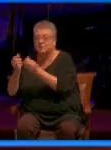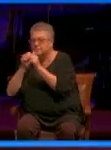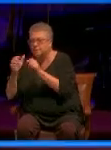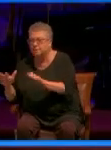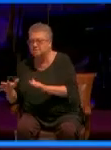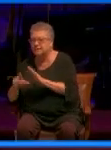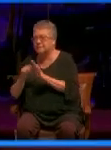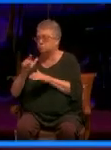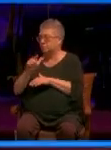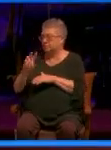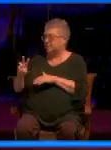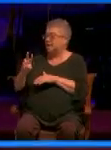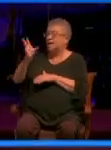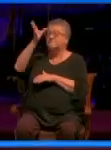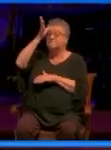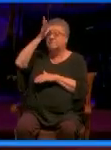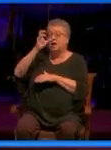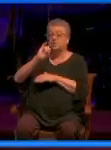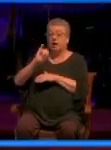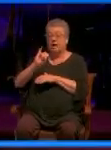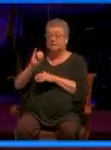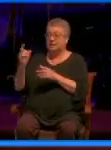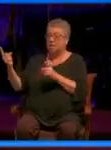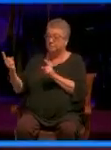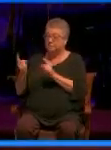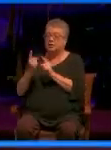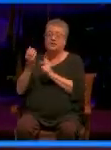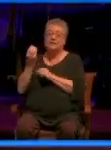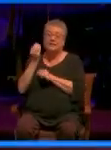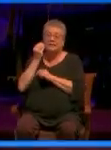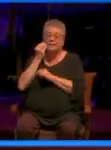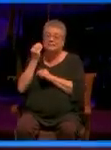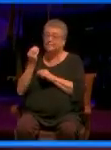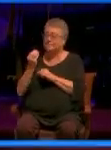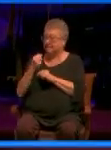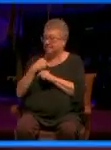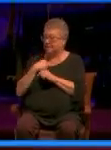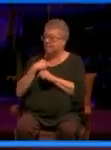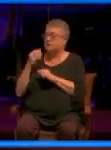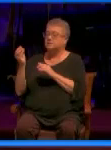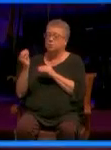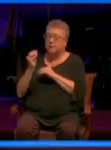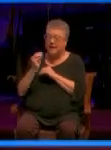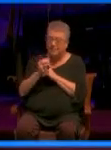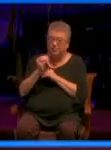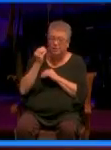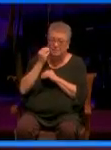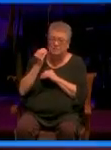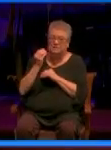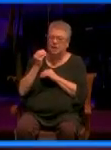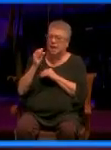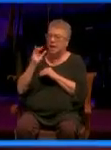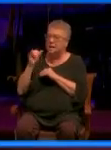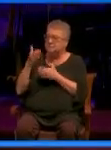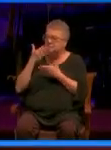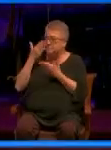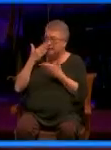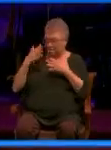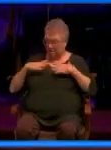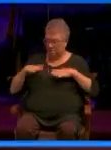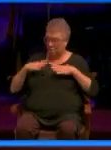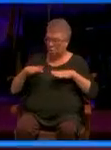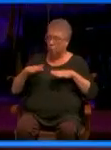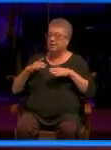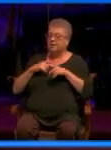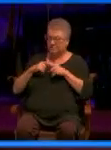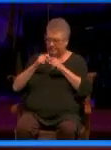26. "Then his father Isaac said to him, 'Come near and kiss me, my son.' So he came near and kissed him. And Isaac smelled the smell of his garments and blessed